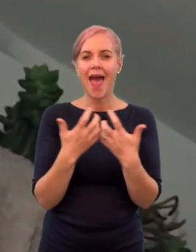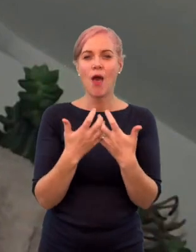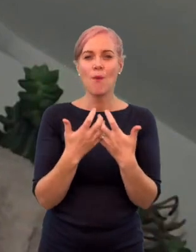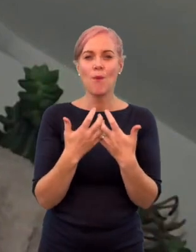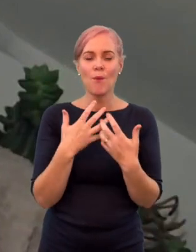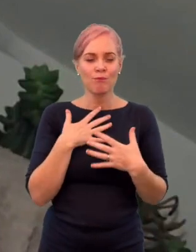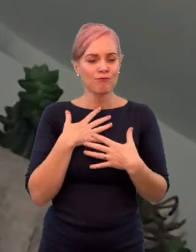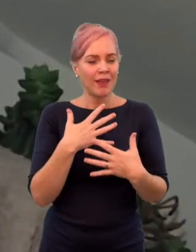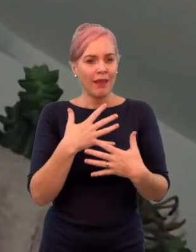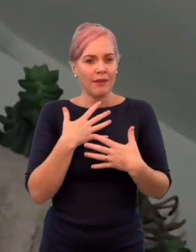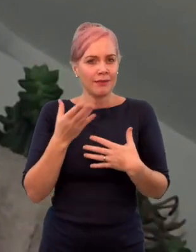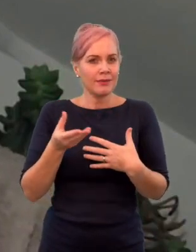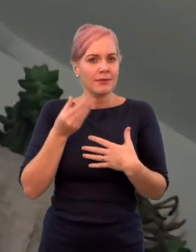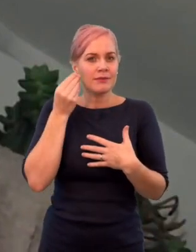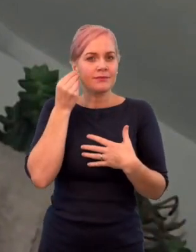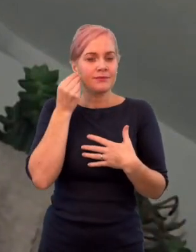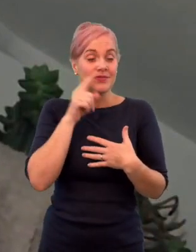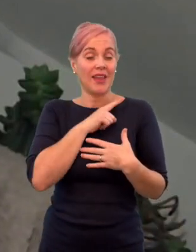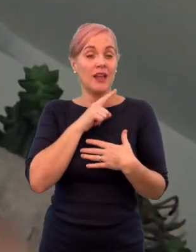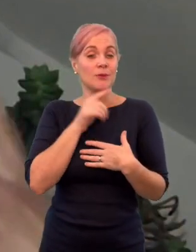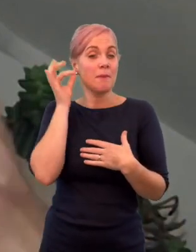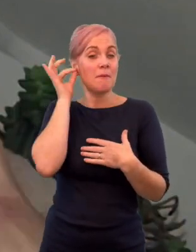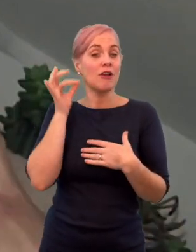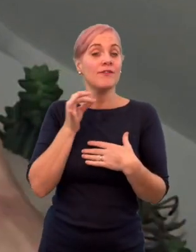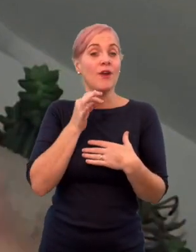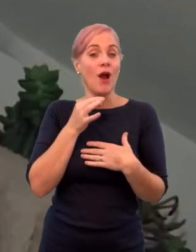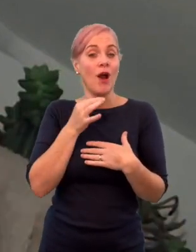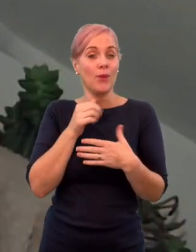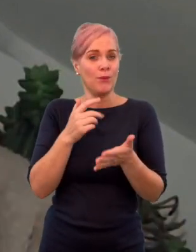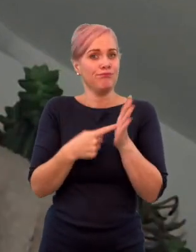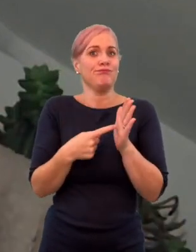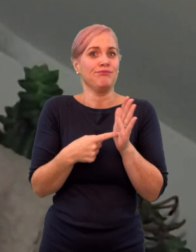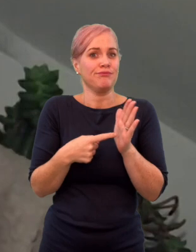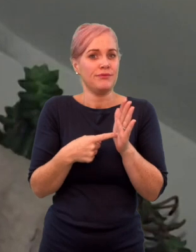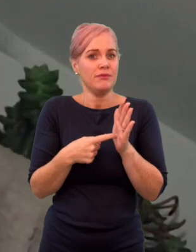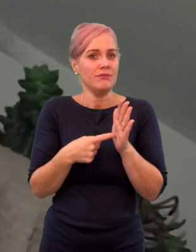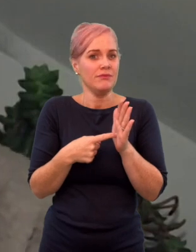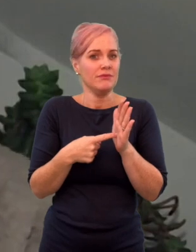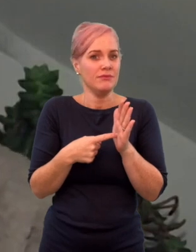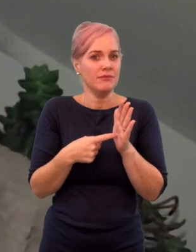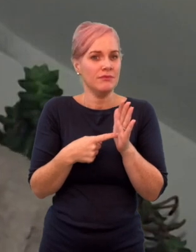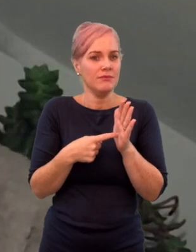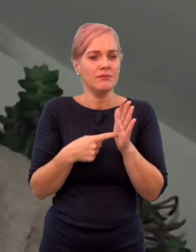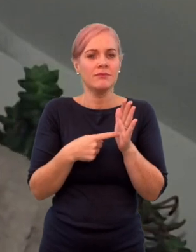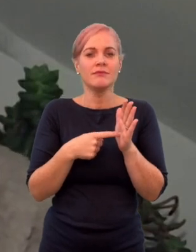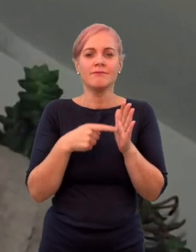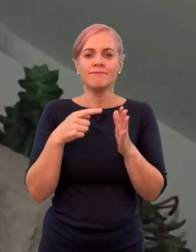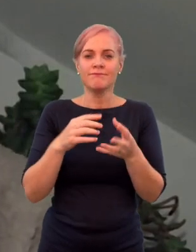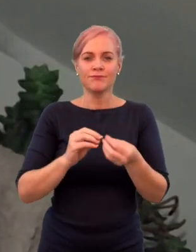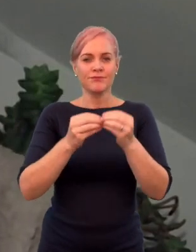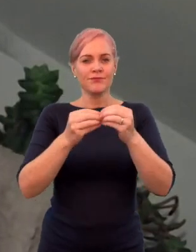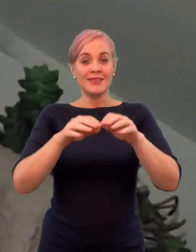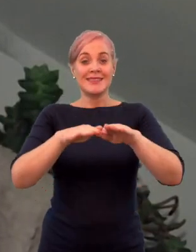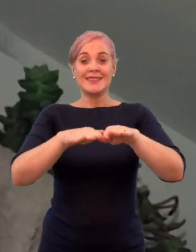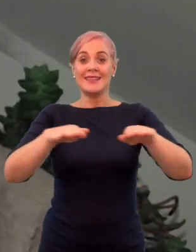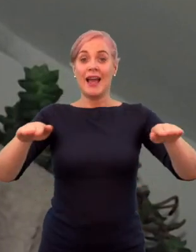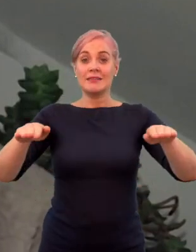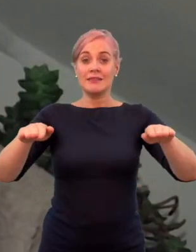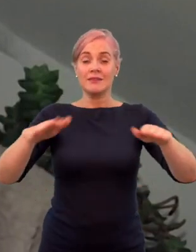interested in how, like how the breath sounds, which is why the microphones were important and, um,